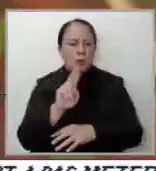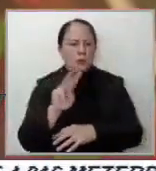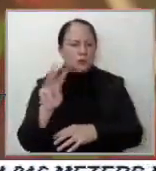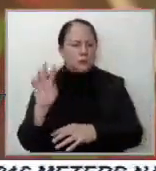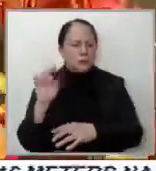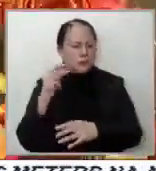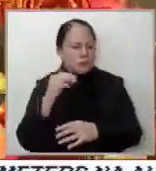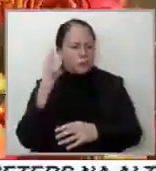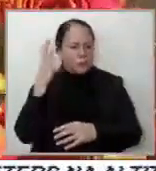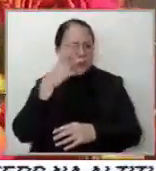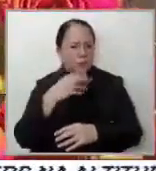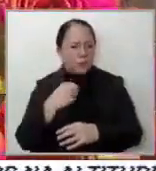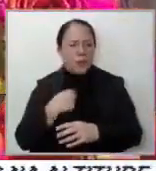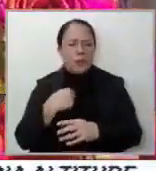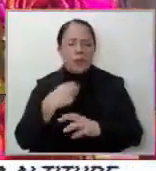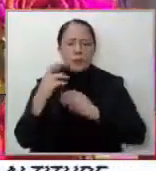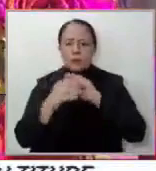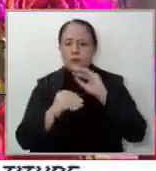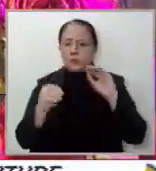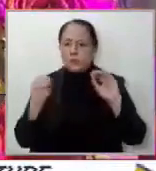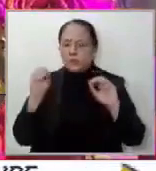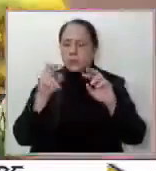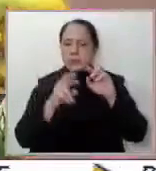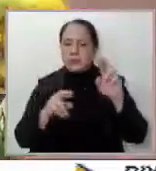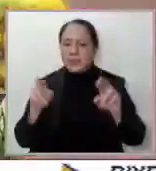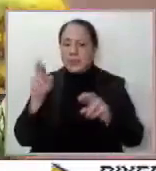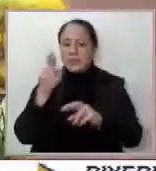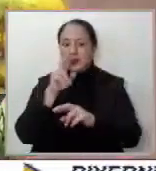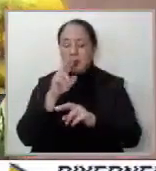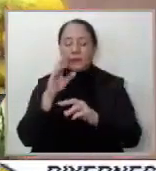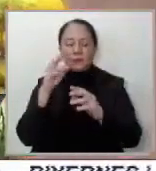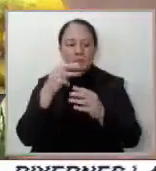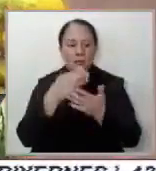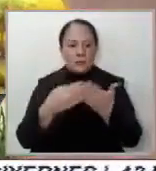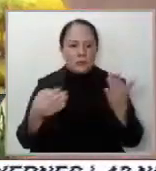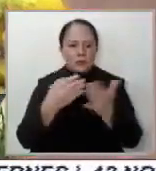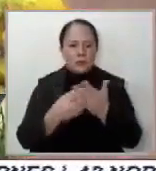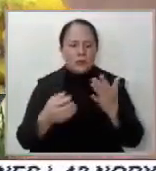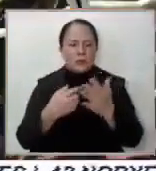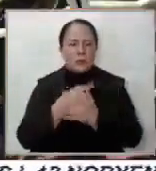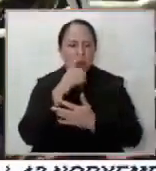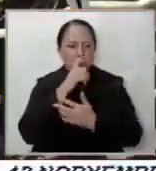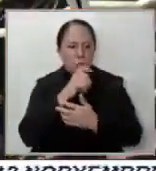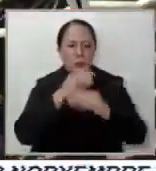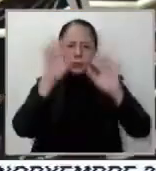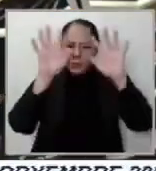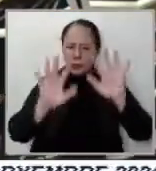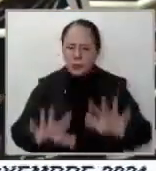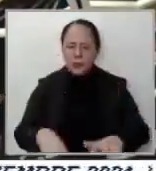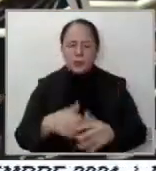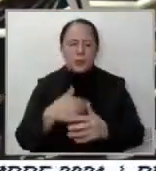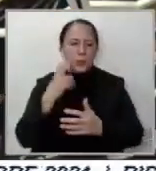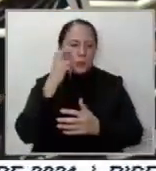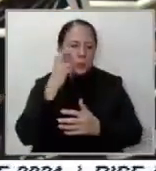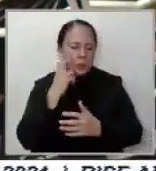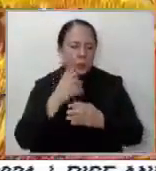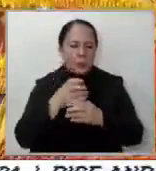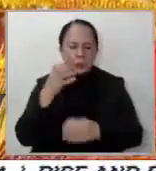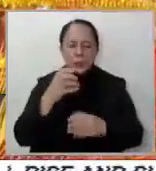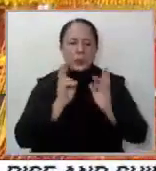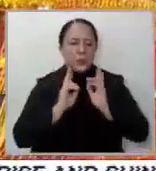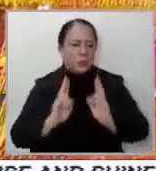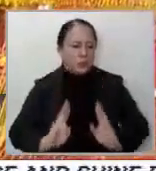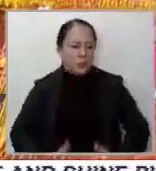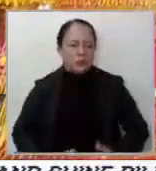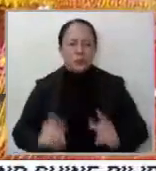sa recycled materials tulad ng lumang kurtina, mirror panels, wine bottles, casino uniforms, at theater costumes